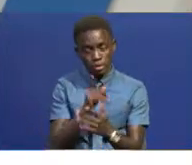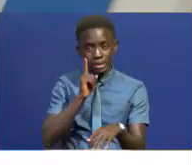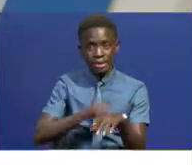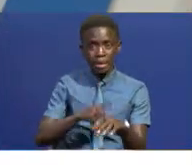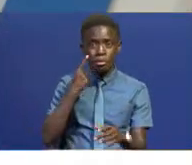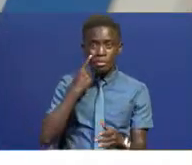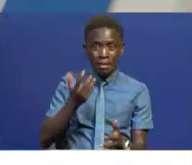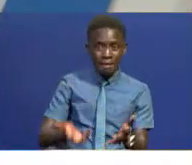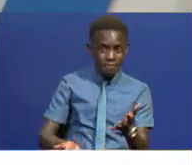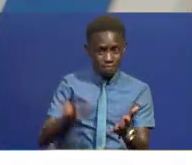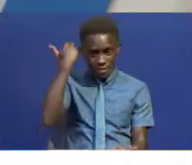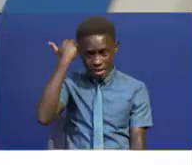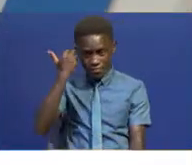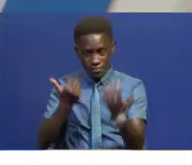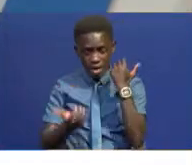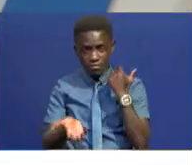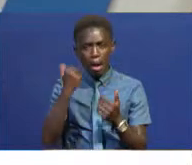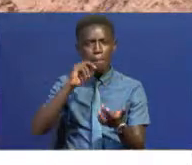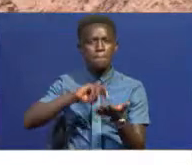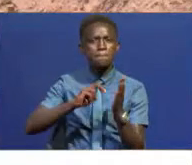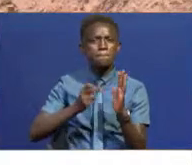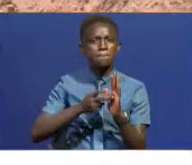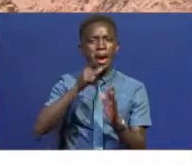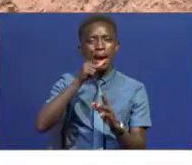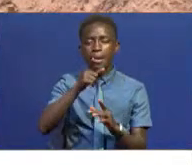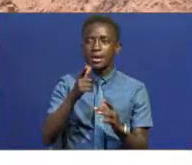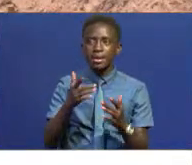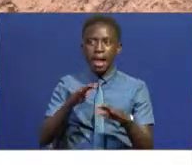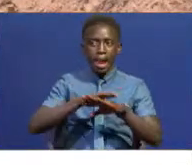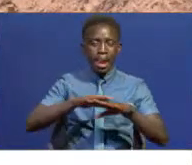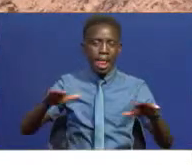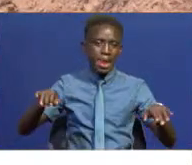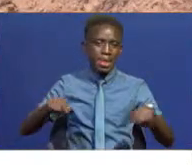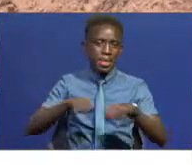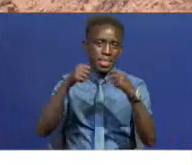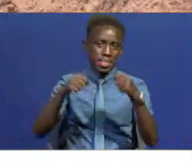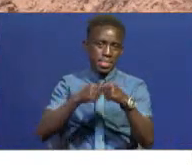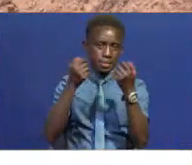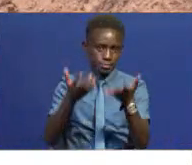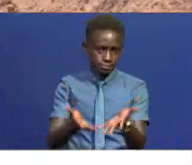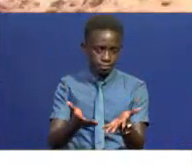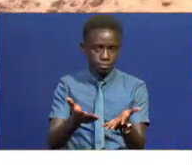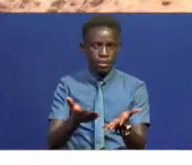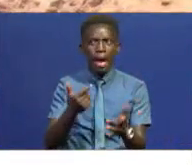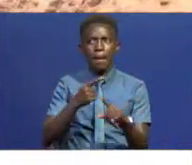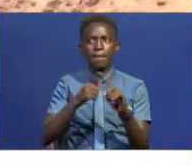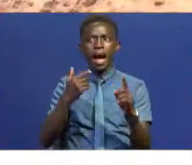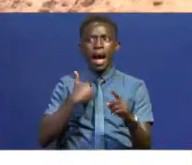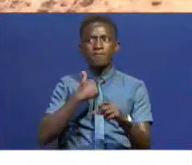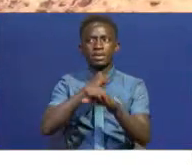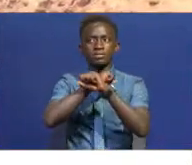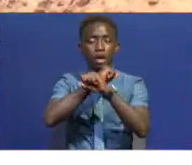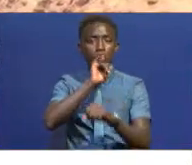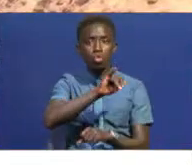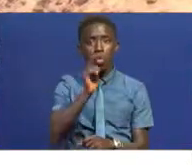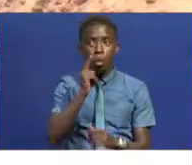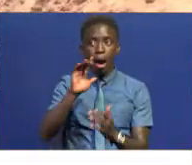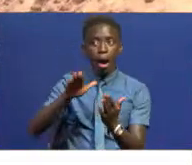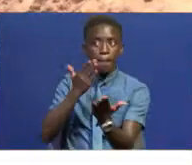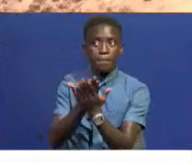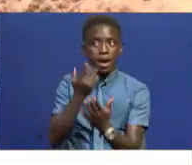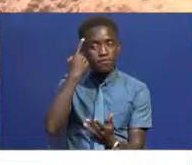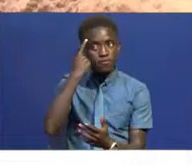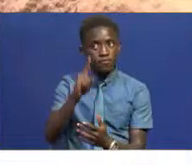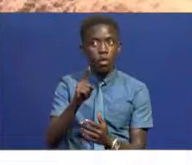extractives, you have to interfere with the environment. However, we have safeguards. Those people who apply for a mining or a